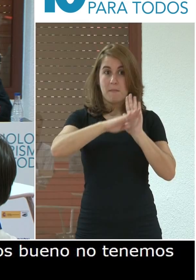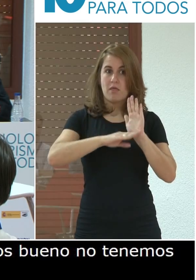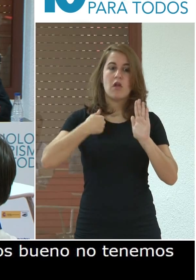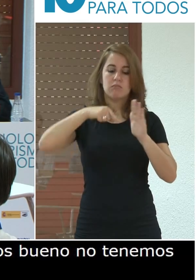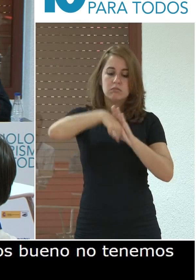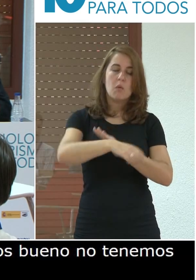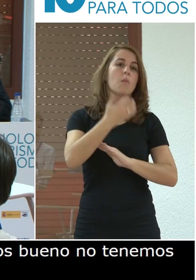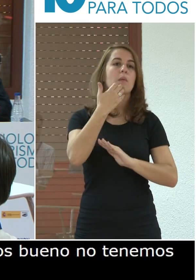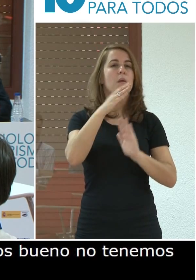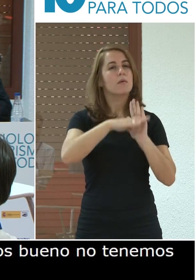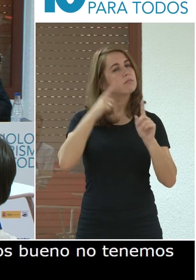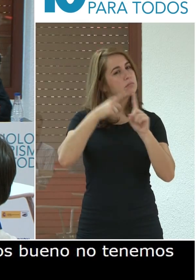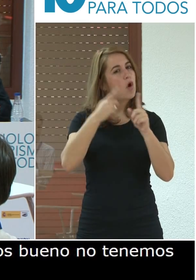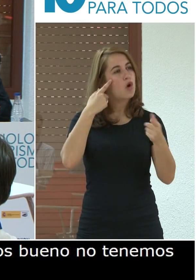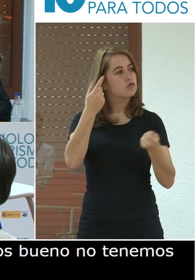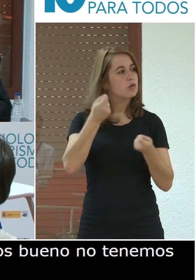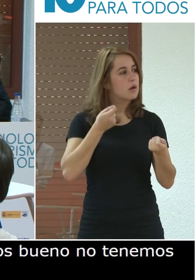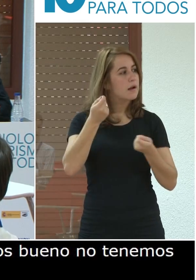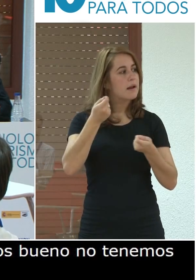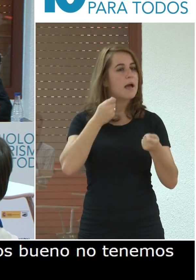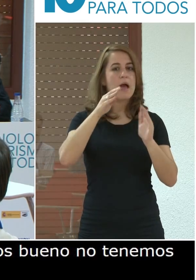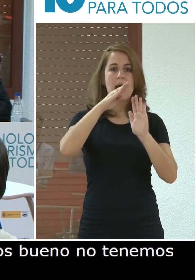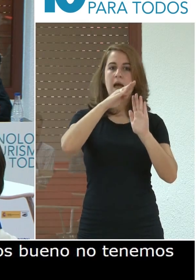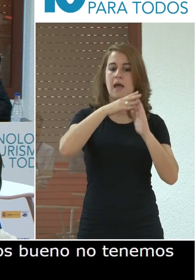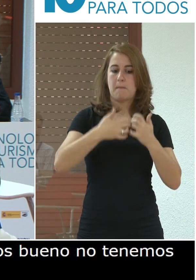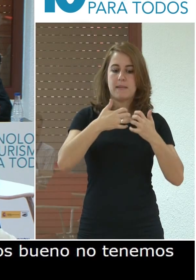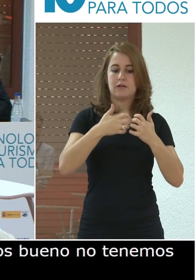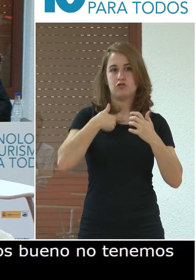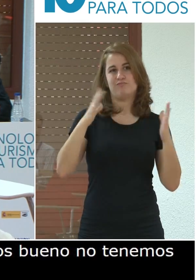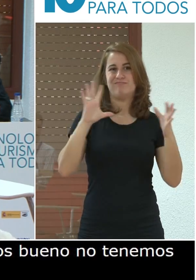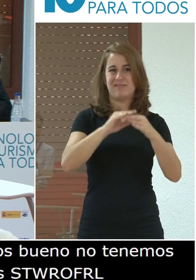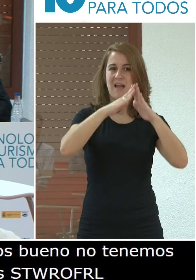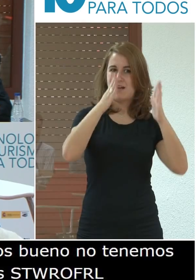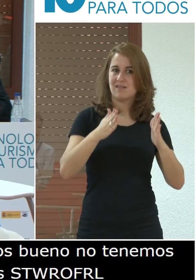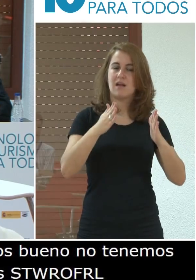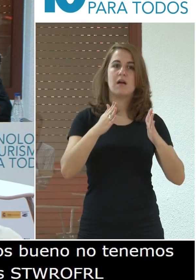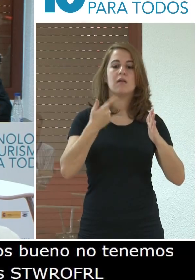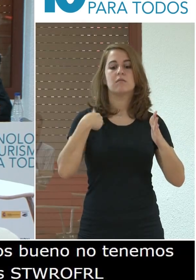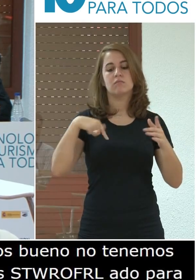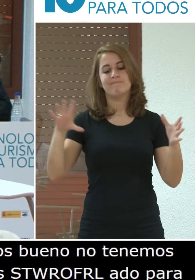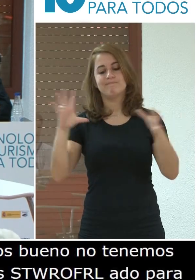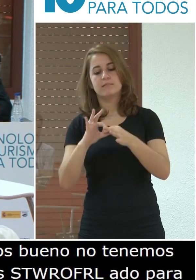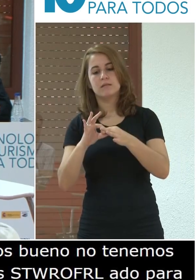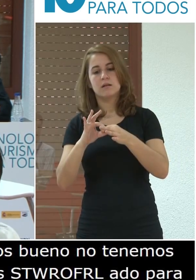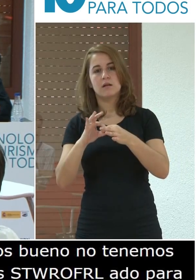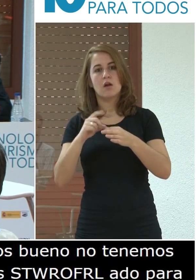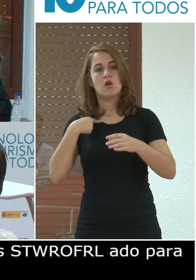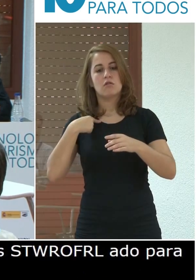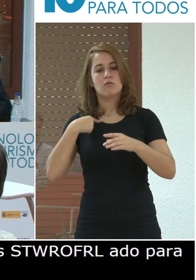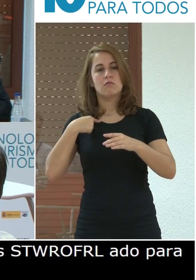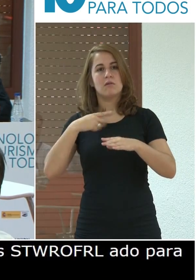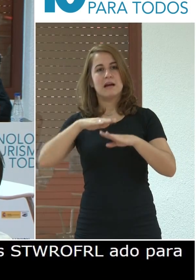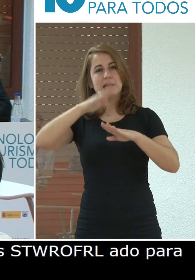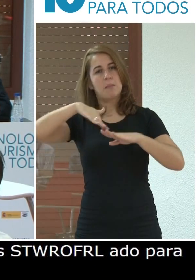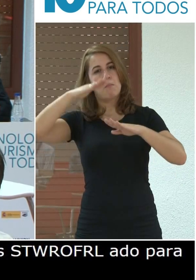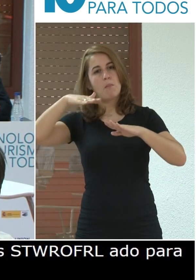but the applications that we've developed, for example, an application for controlling domotic devices, we